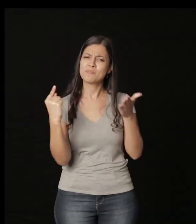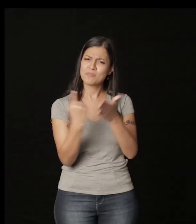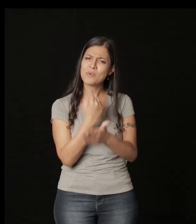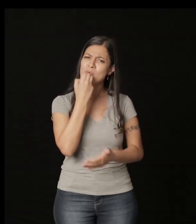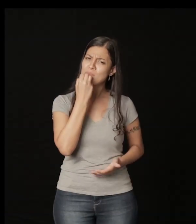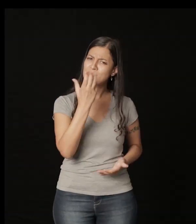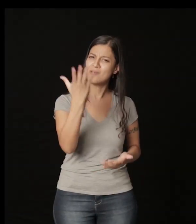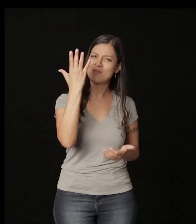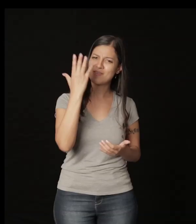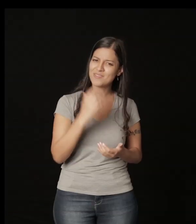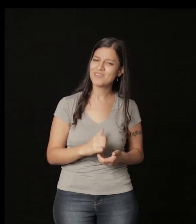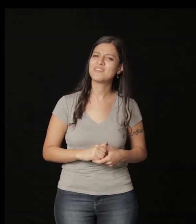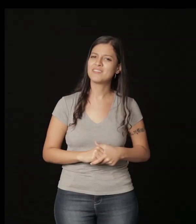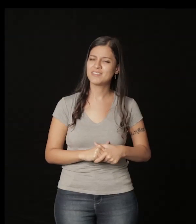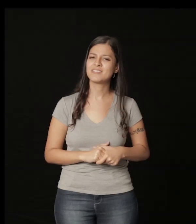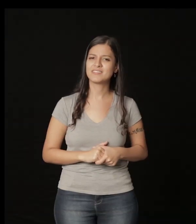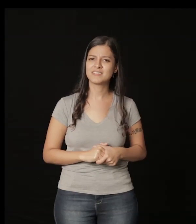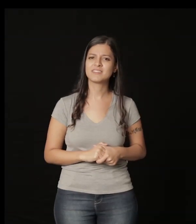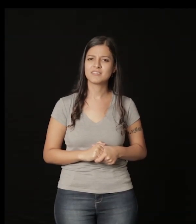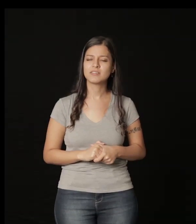That's a really good question, and